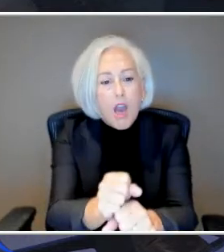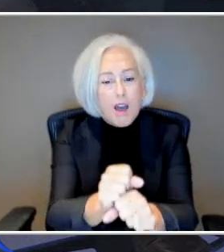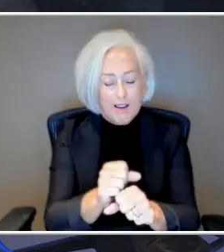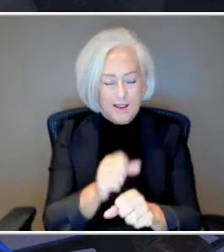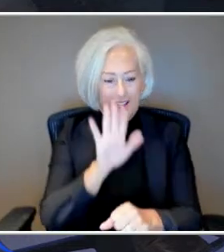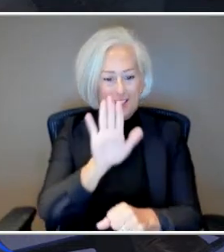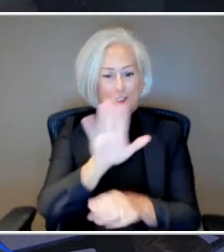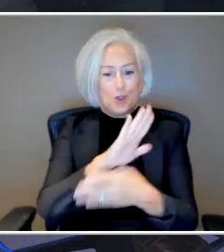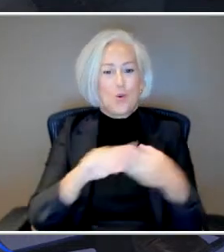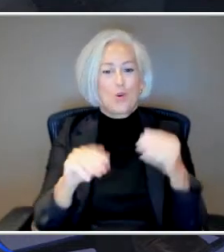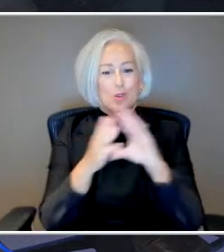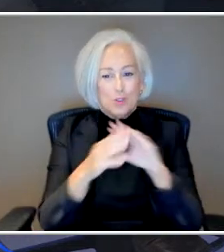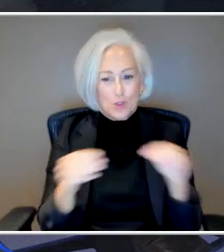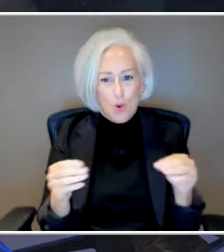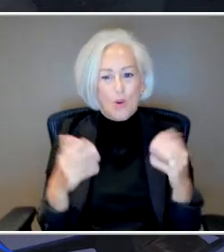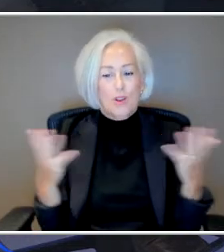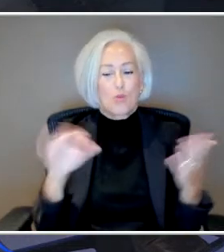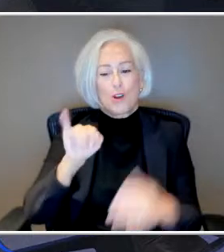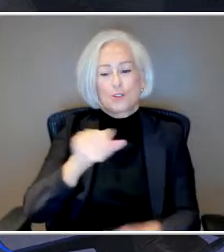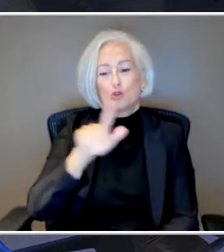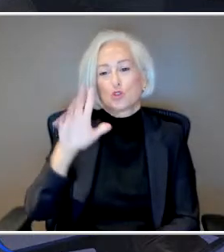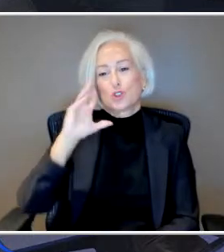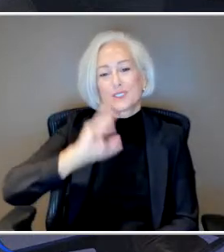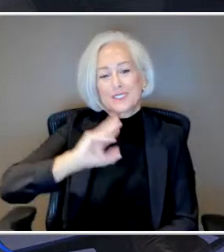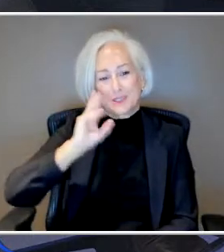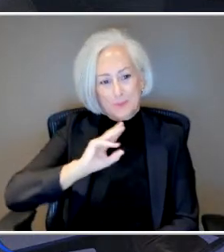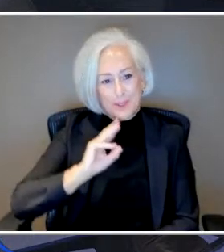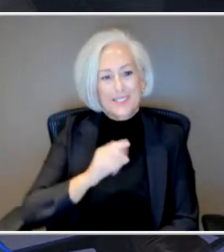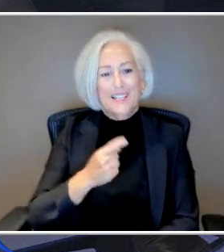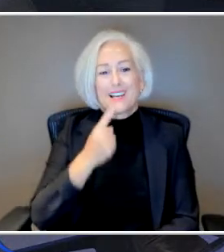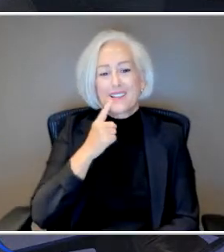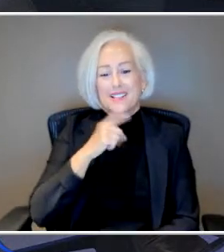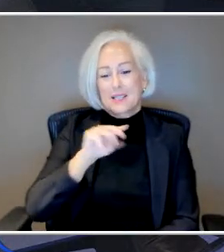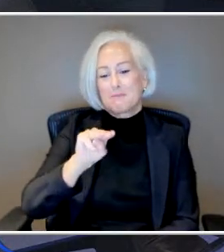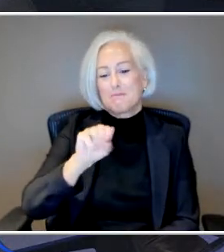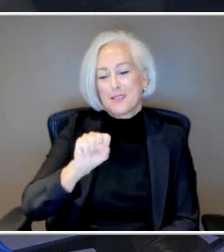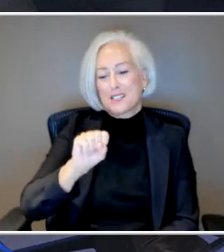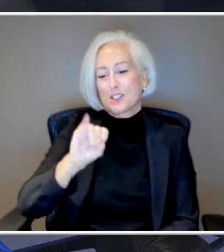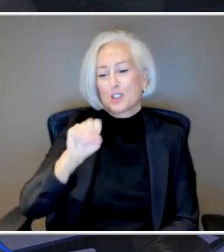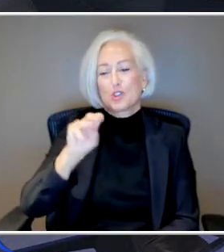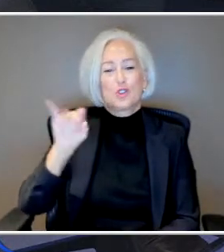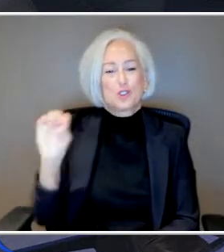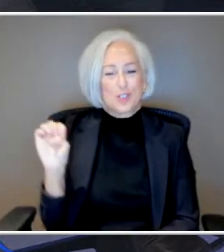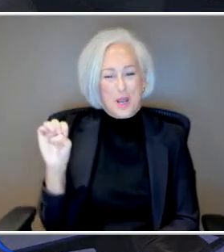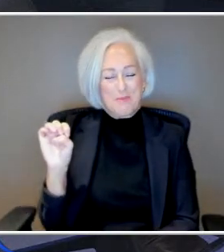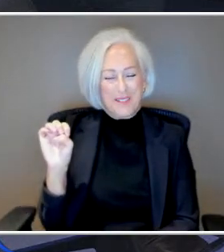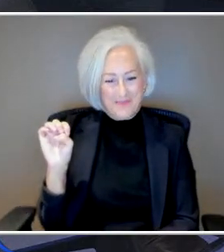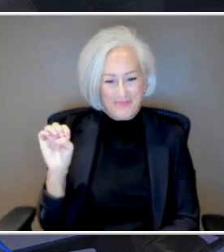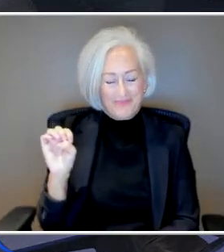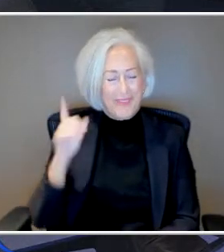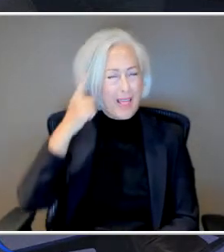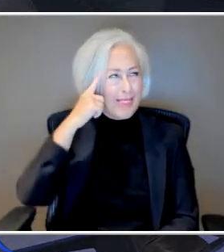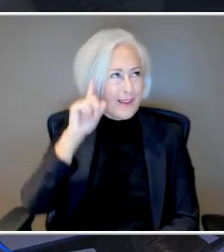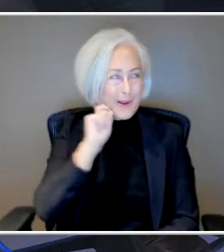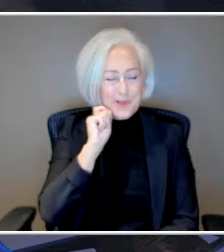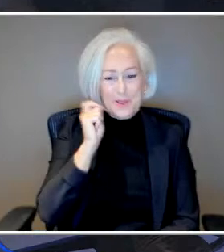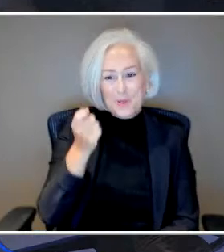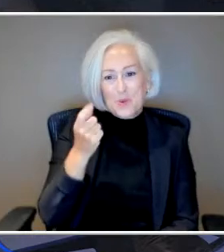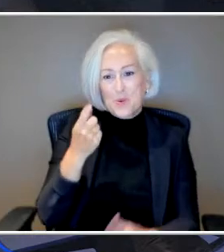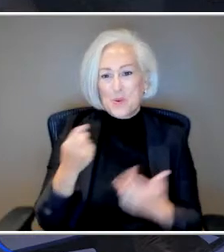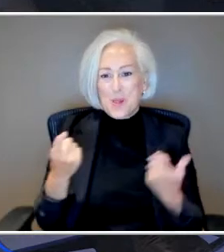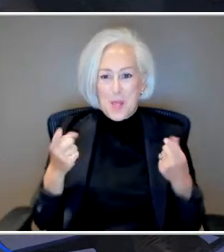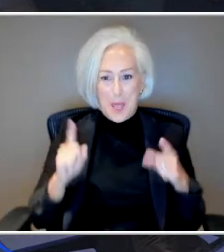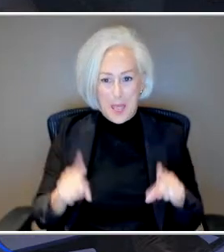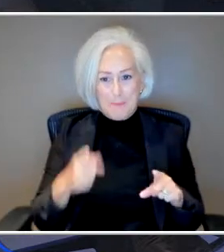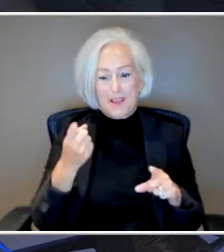and what Jill had gone through. They were also really, as they called you, Miss Jamie, and just thought it was so cool that this was happening, that you were able to go in and